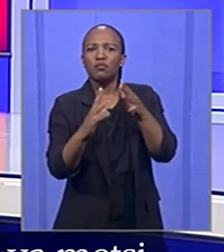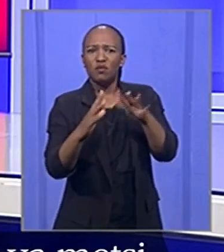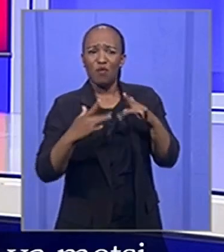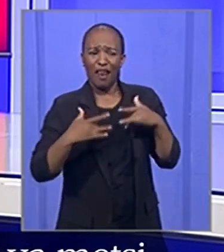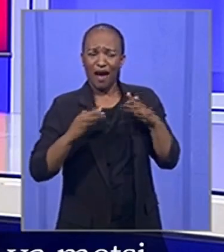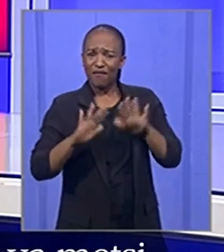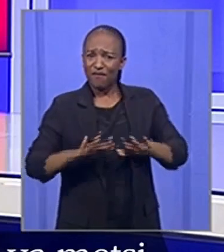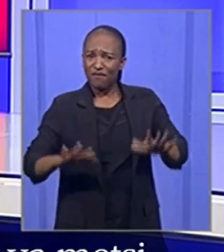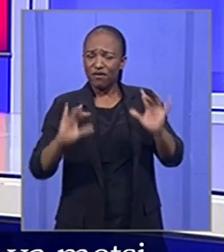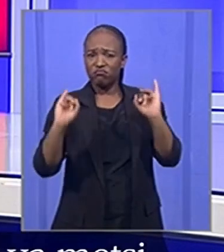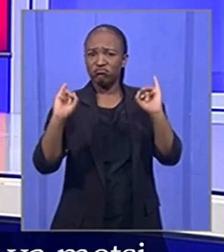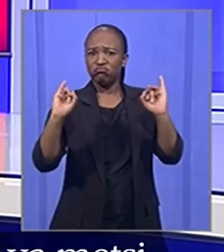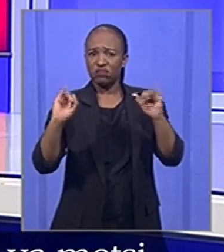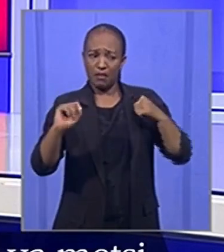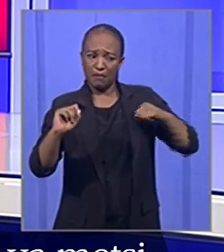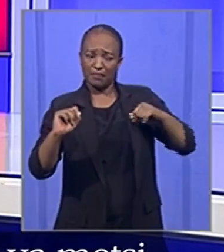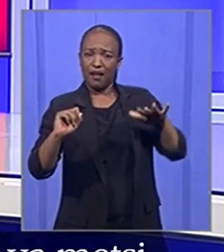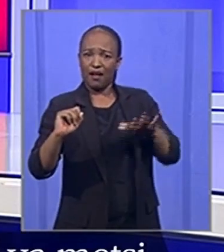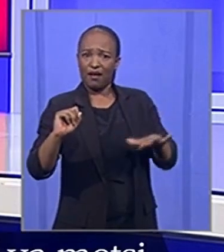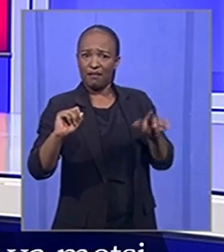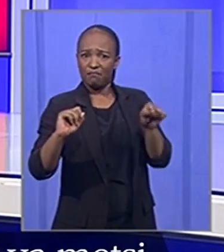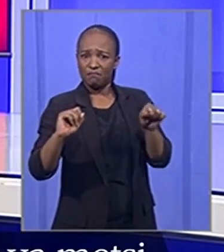phelang tlasa ona masepaleng ona.